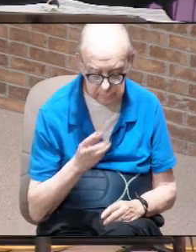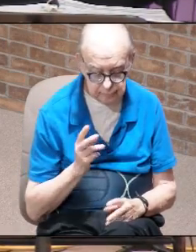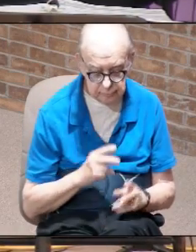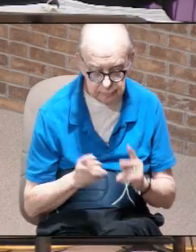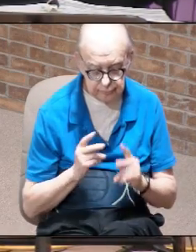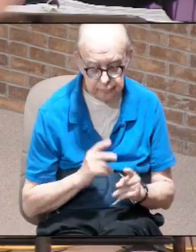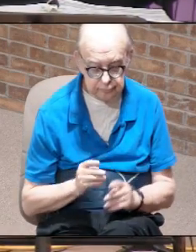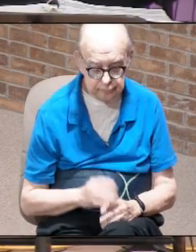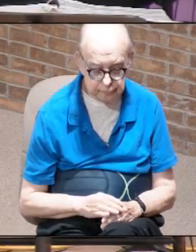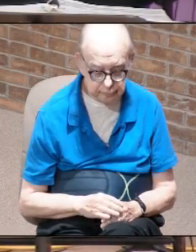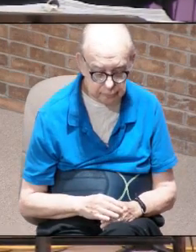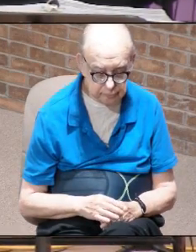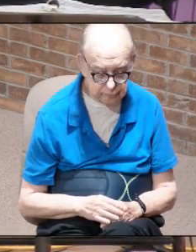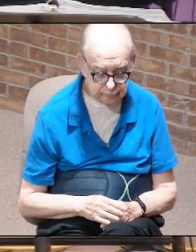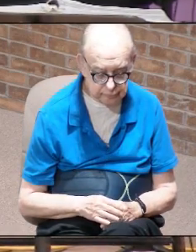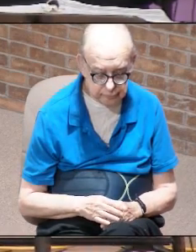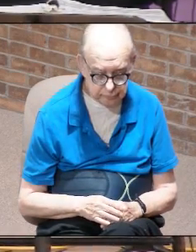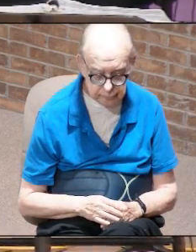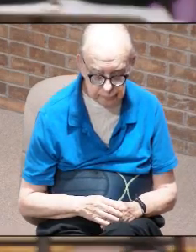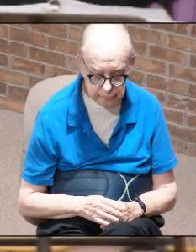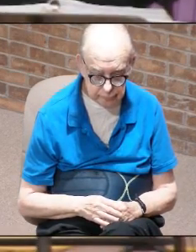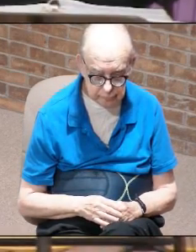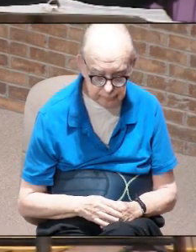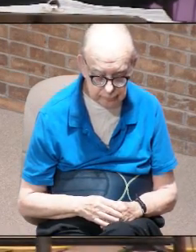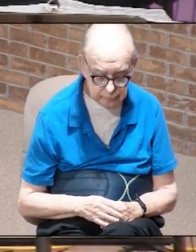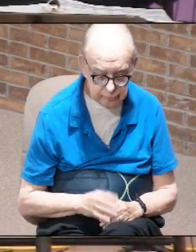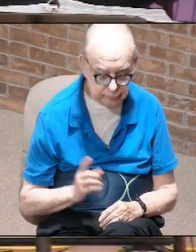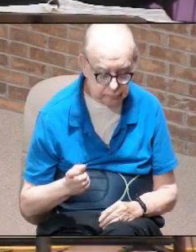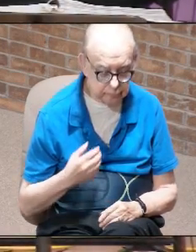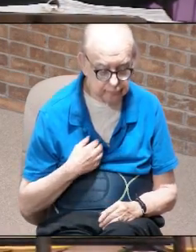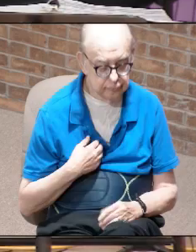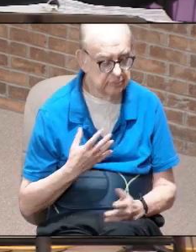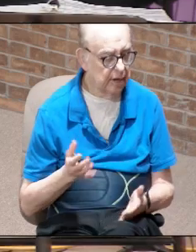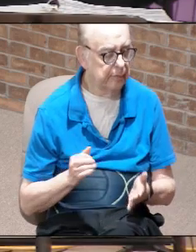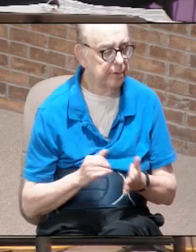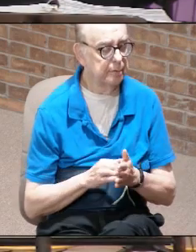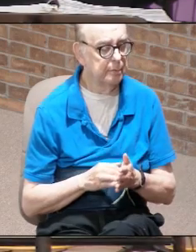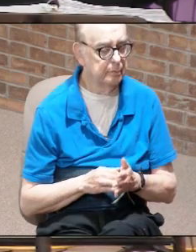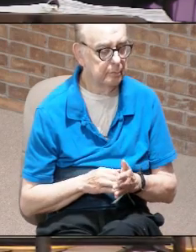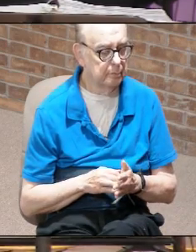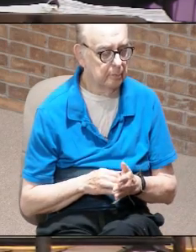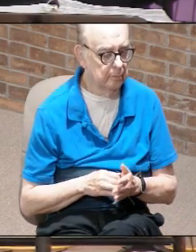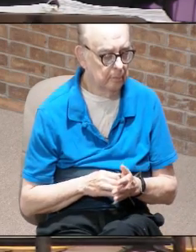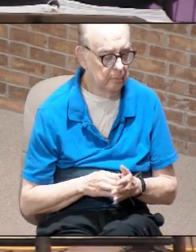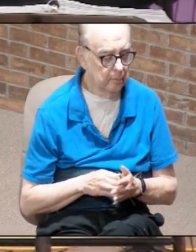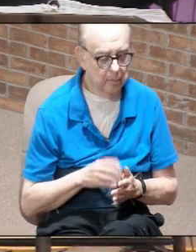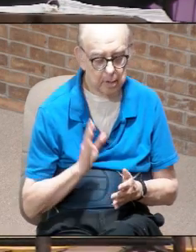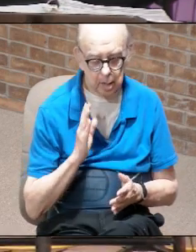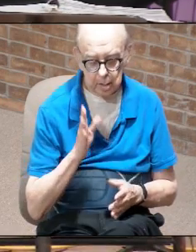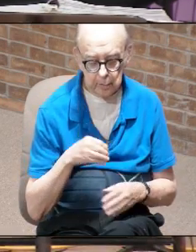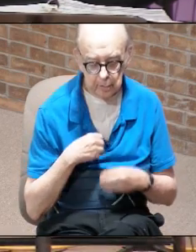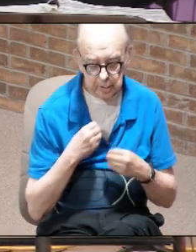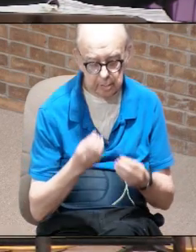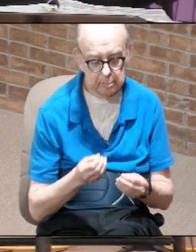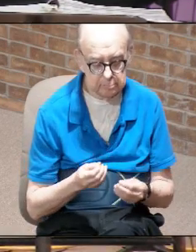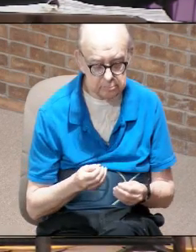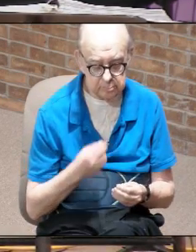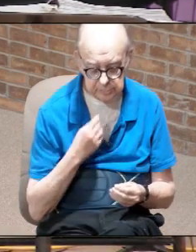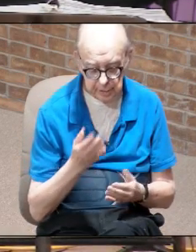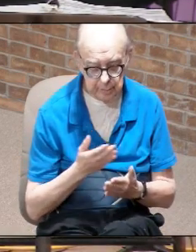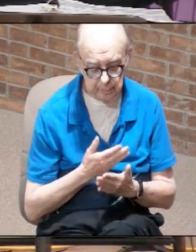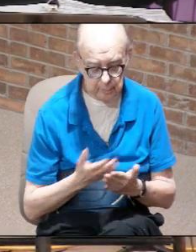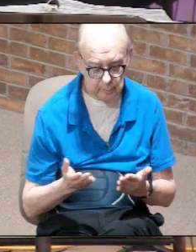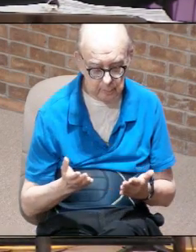people, you know, and they always got this, God will provide. Let me say this to